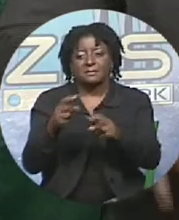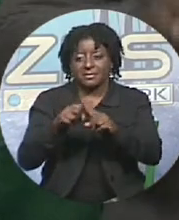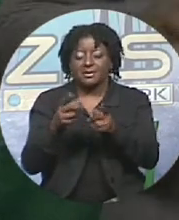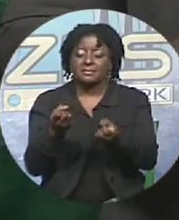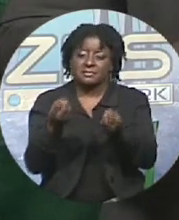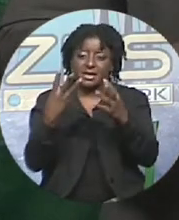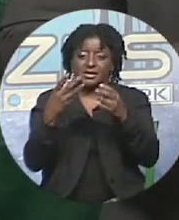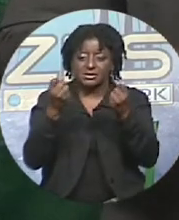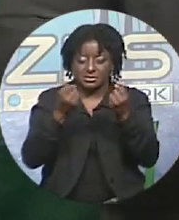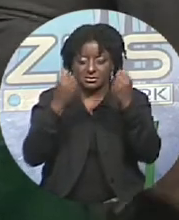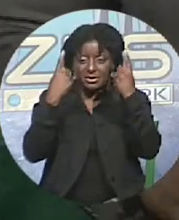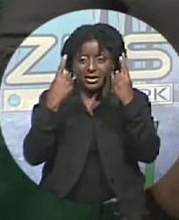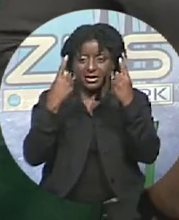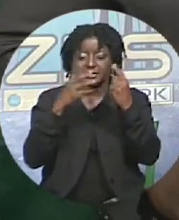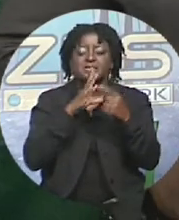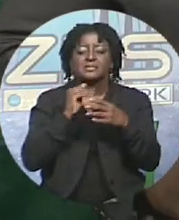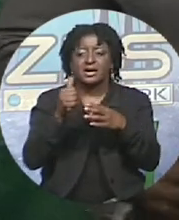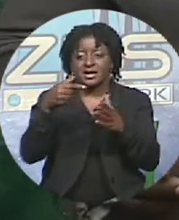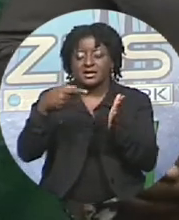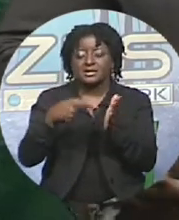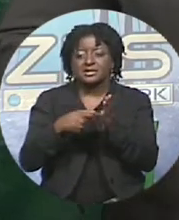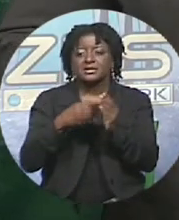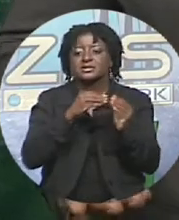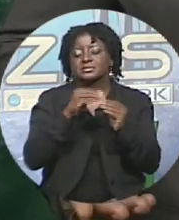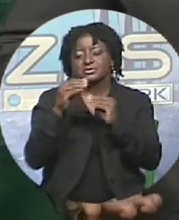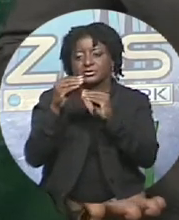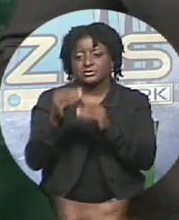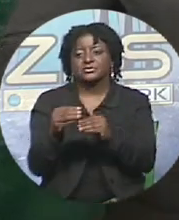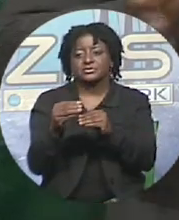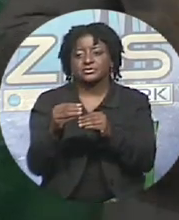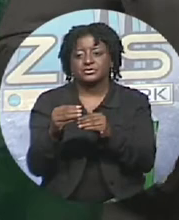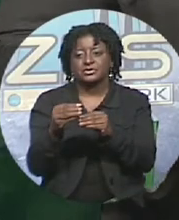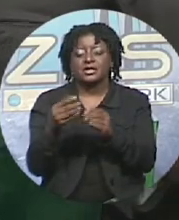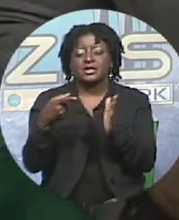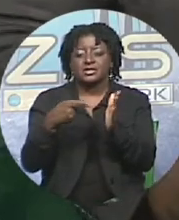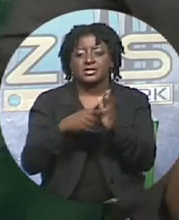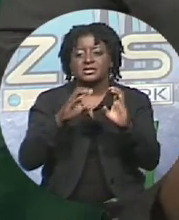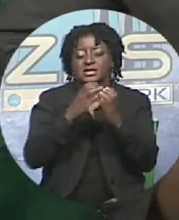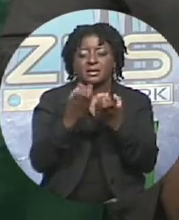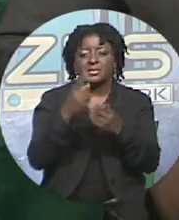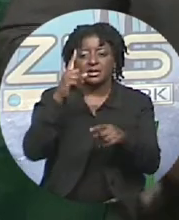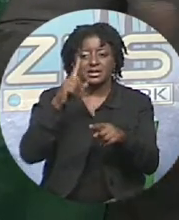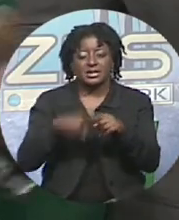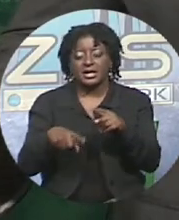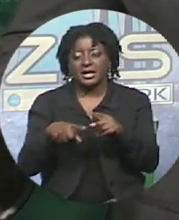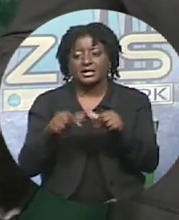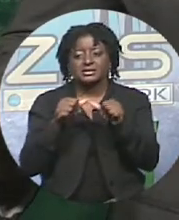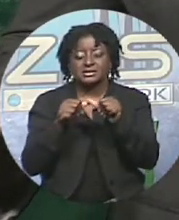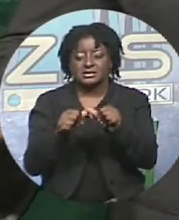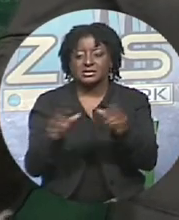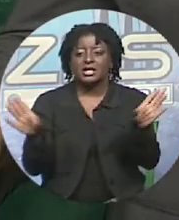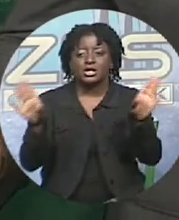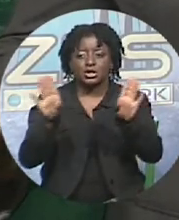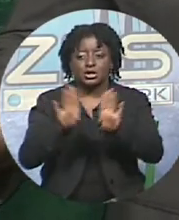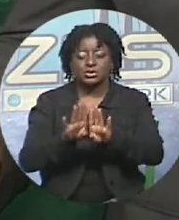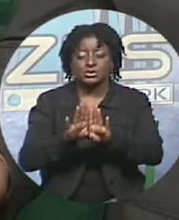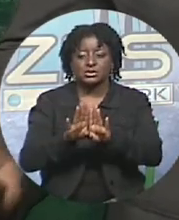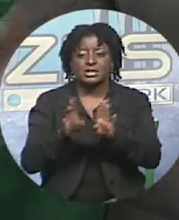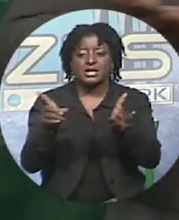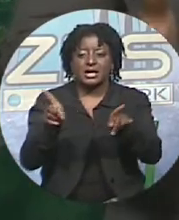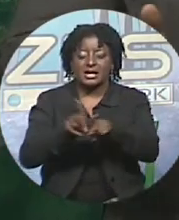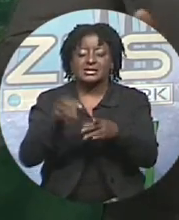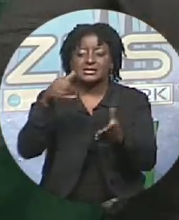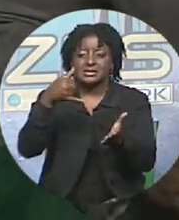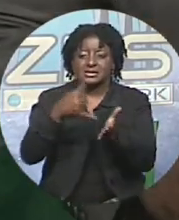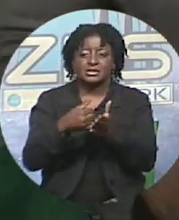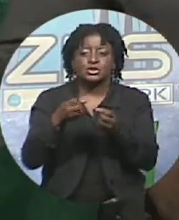Bahamar, it now confirms what perhaps we all knew. This company can no longer continue to stay closed as it literally loses millions